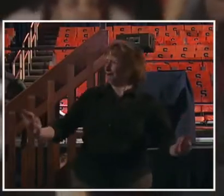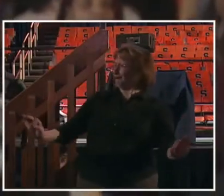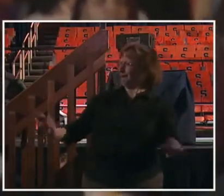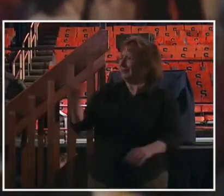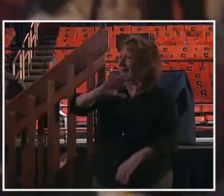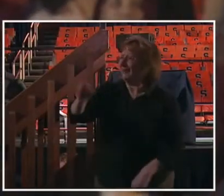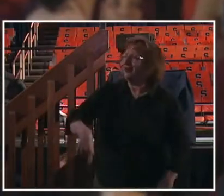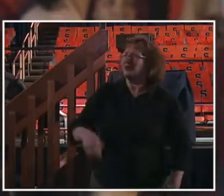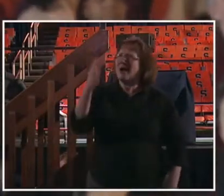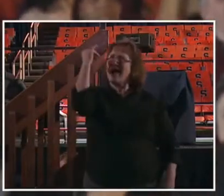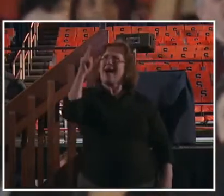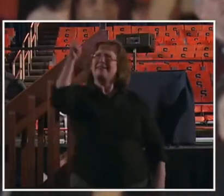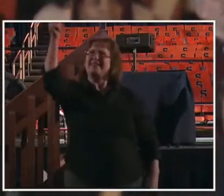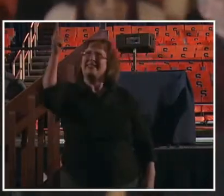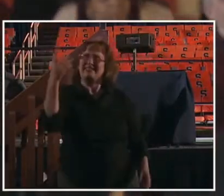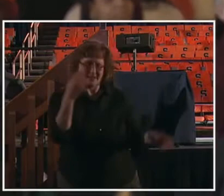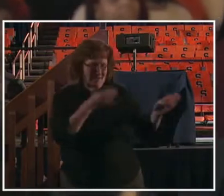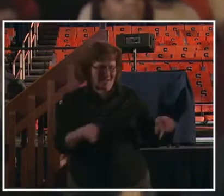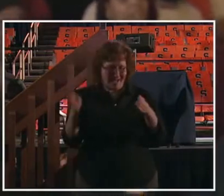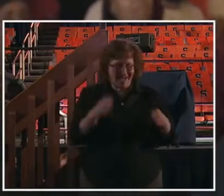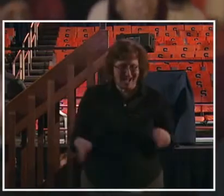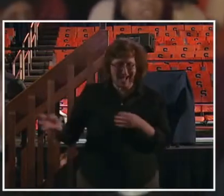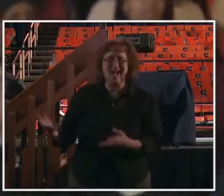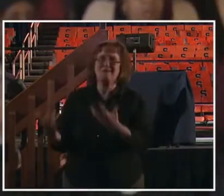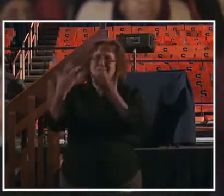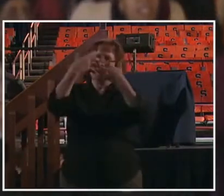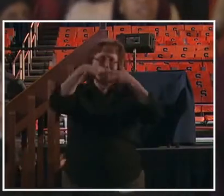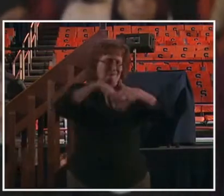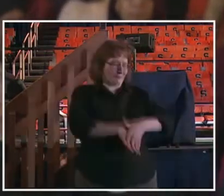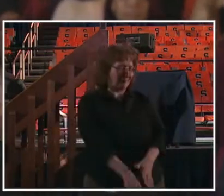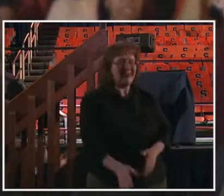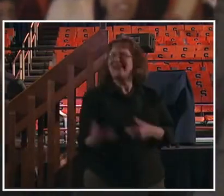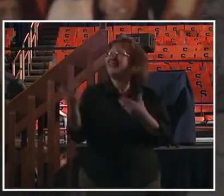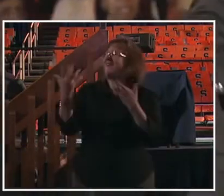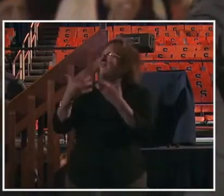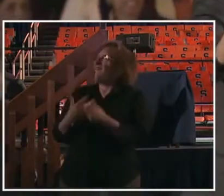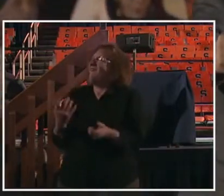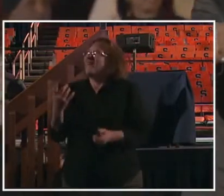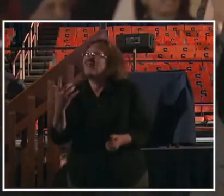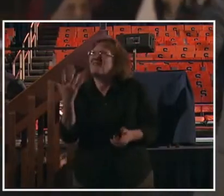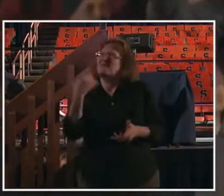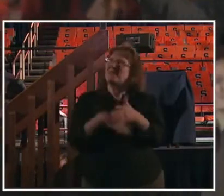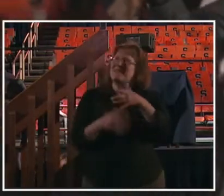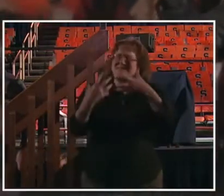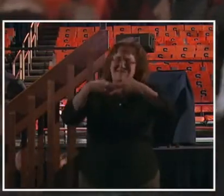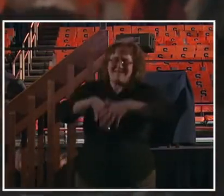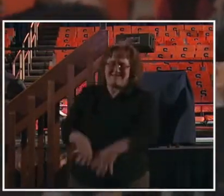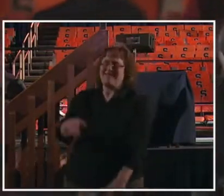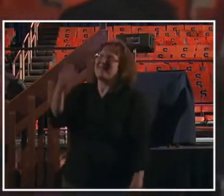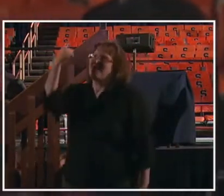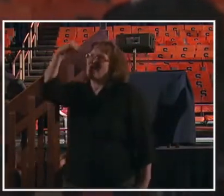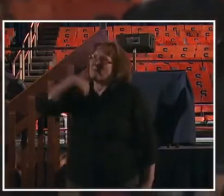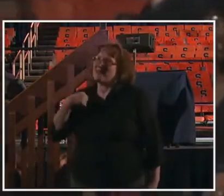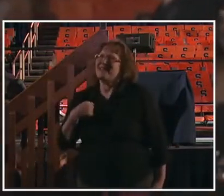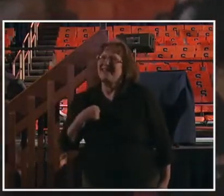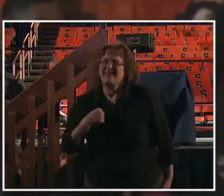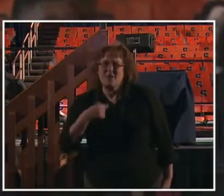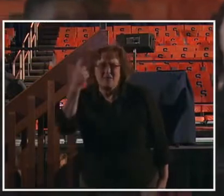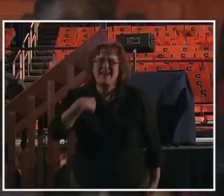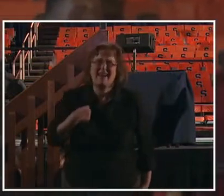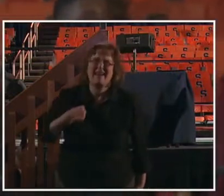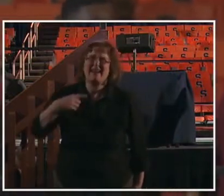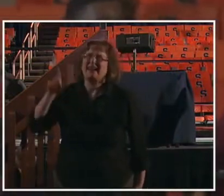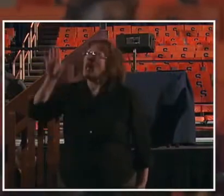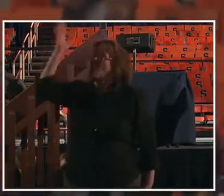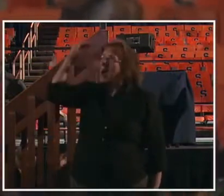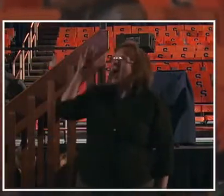working for me. It's working for me. It's working for me. It's working for me. It's working for me. Cause